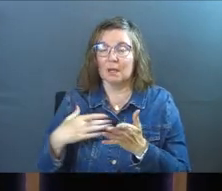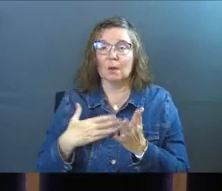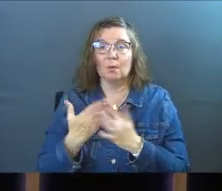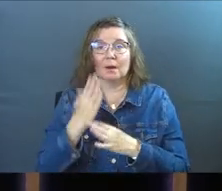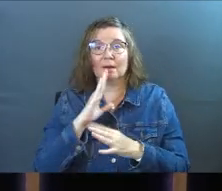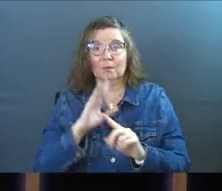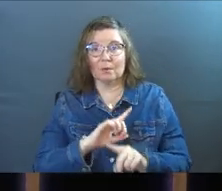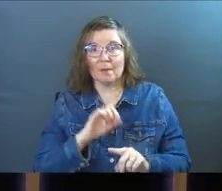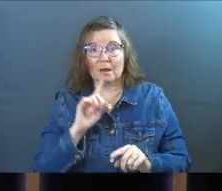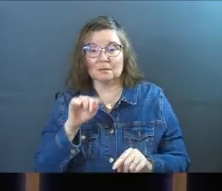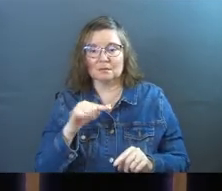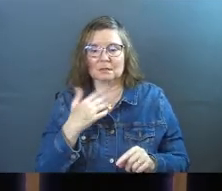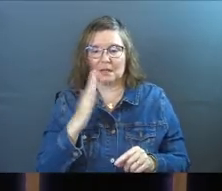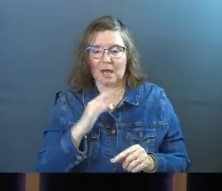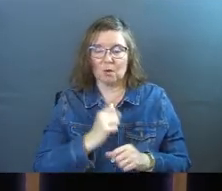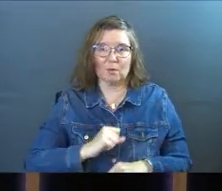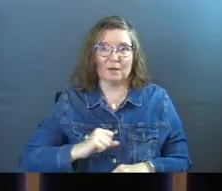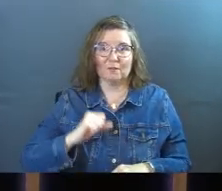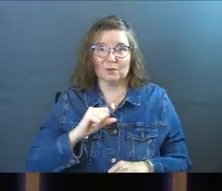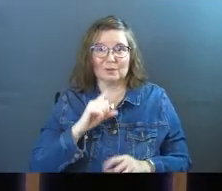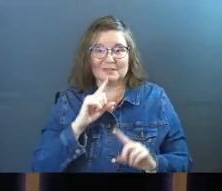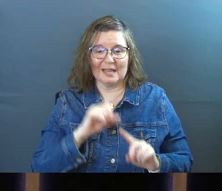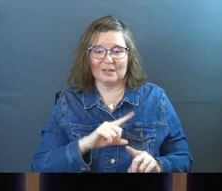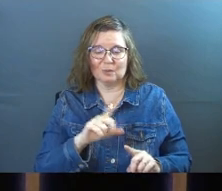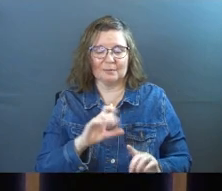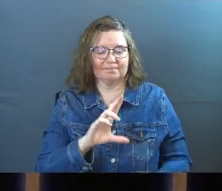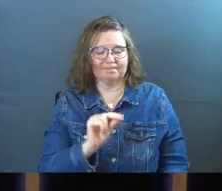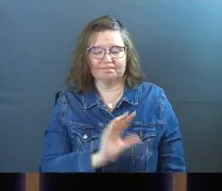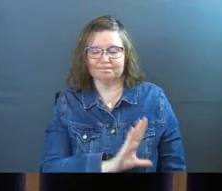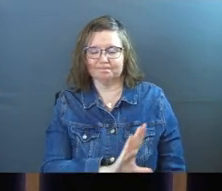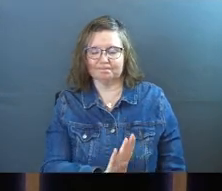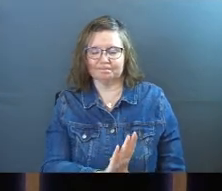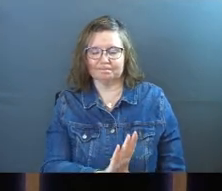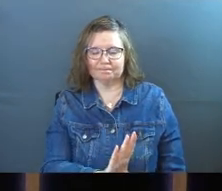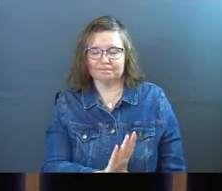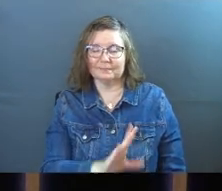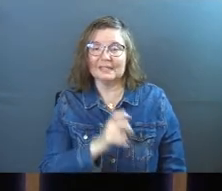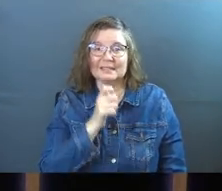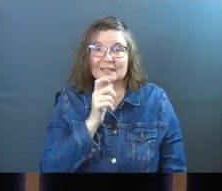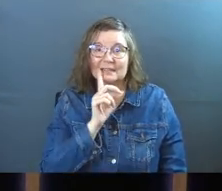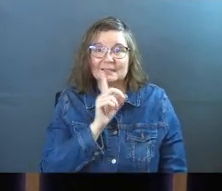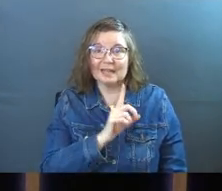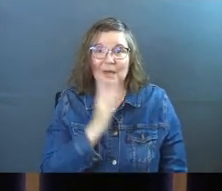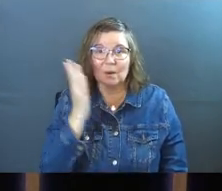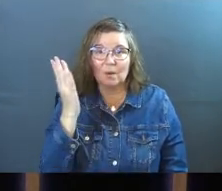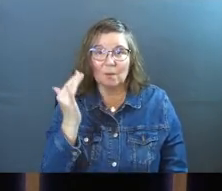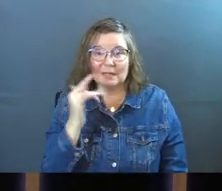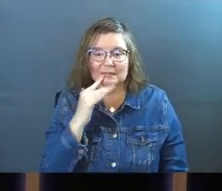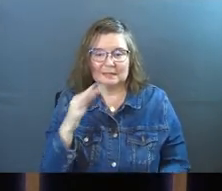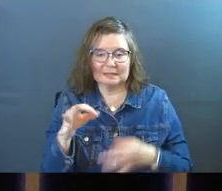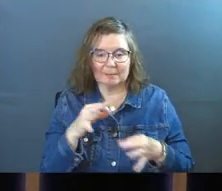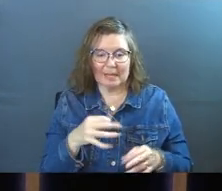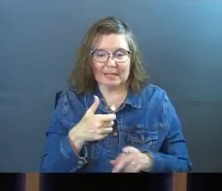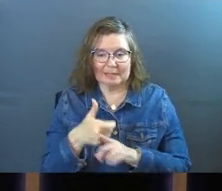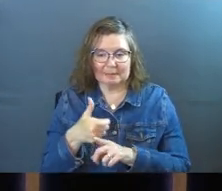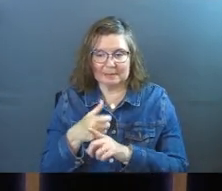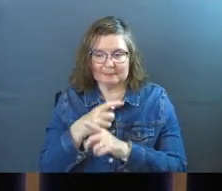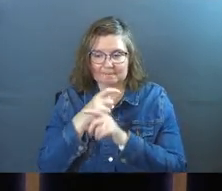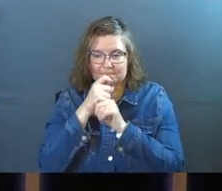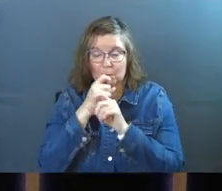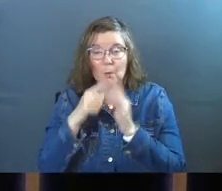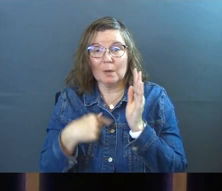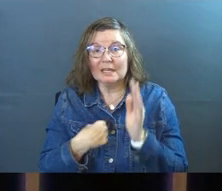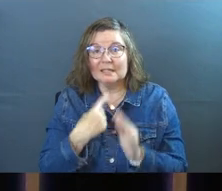when God responds, God refuses to answer his question. He doesn't answer why. He doesn't explain himself.